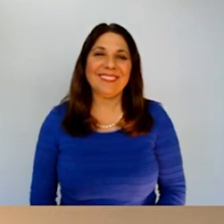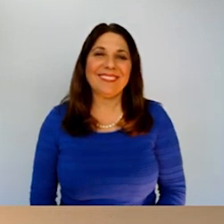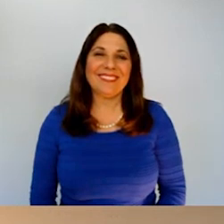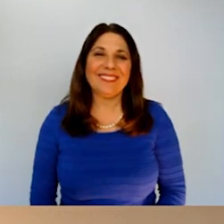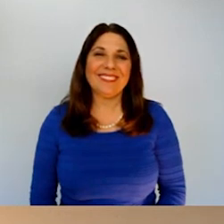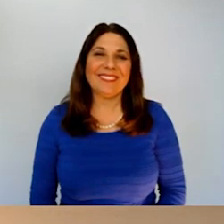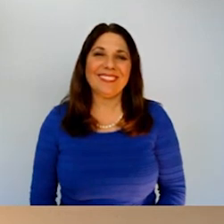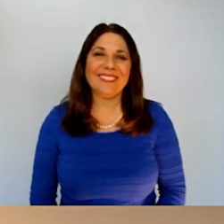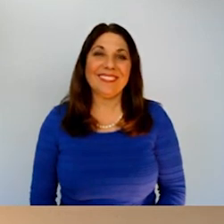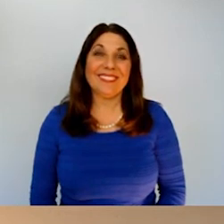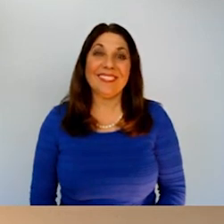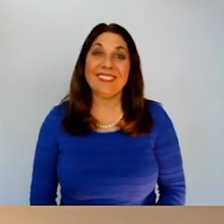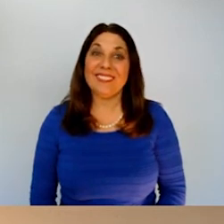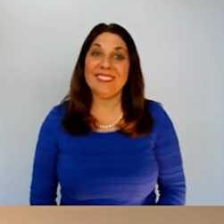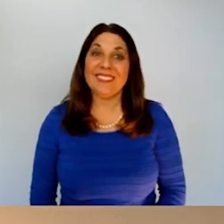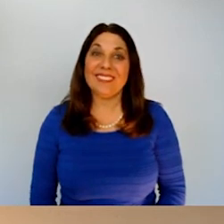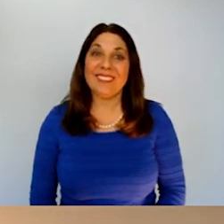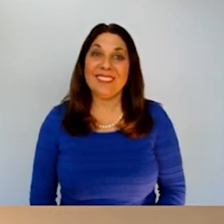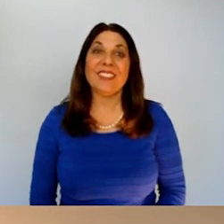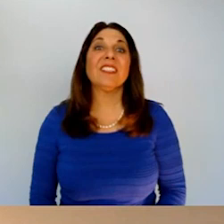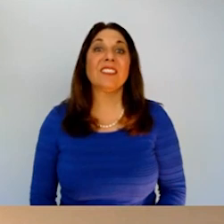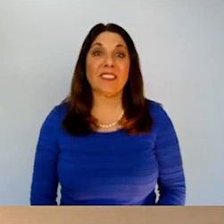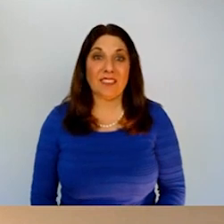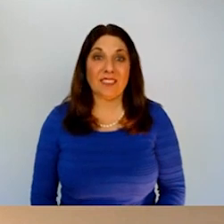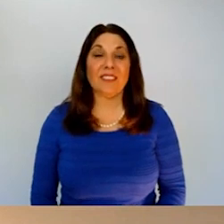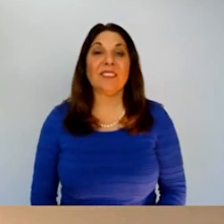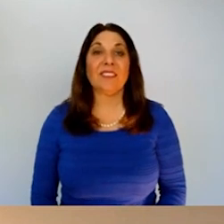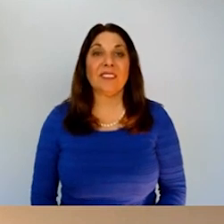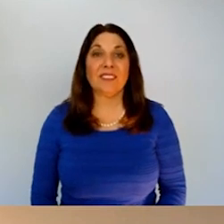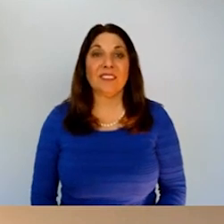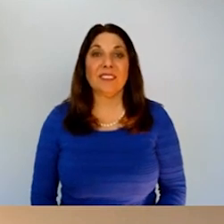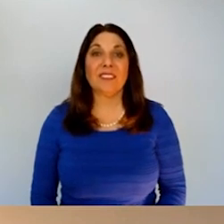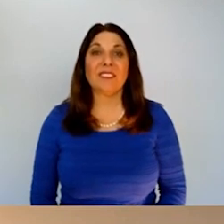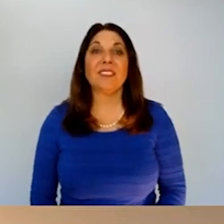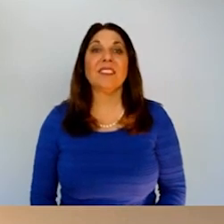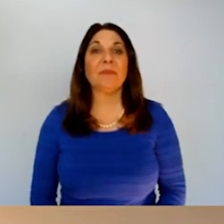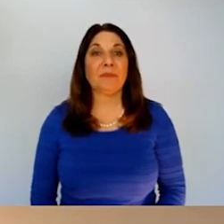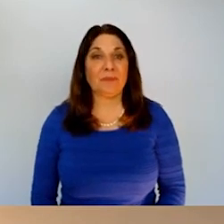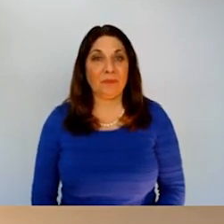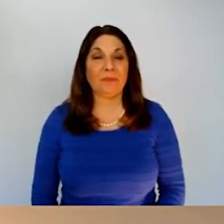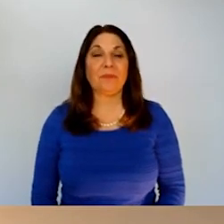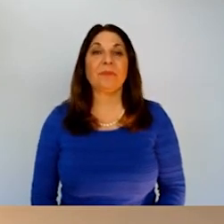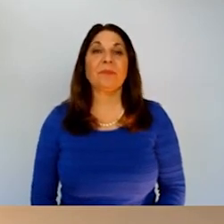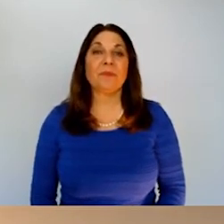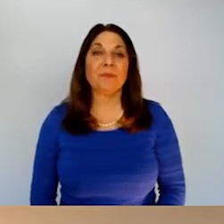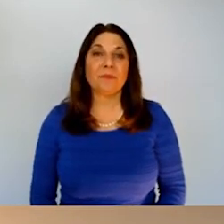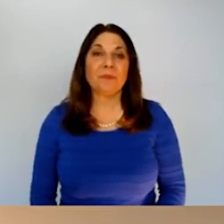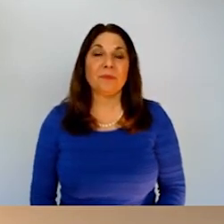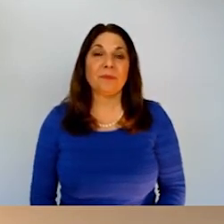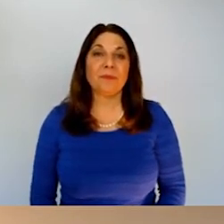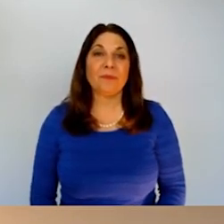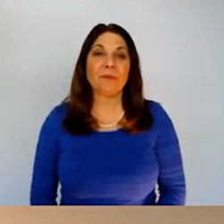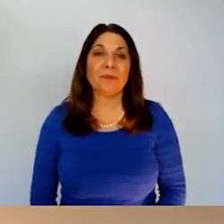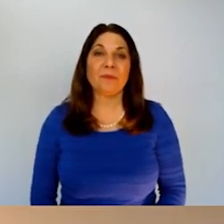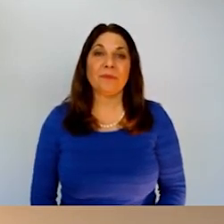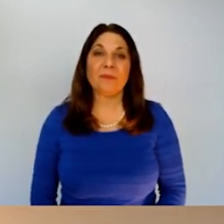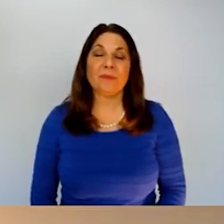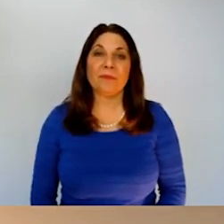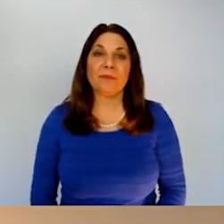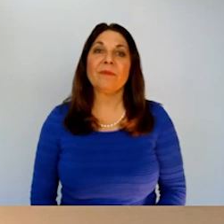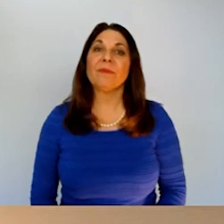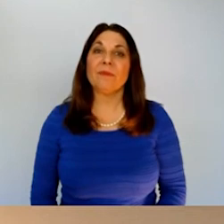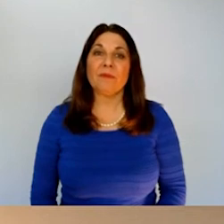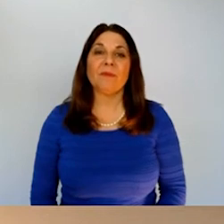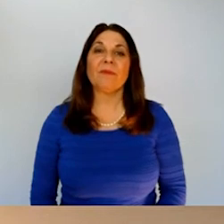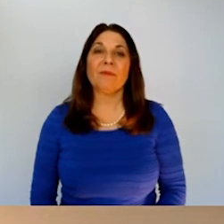to investments, because right now with what's going on in the investment industry, I've been paying very close attention. She's been home and asking what I'm